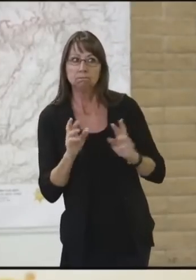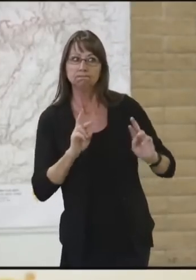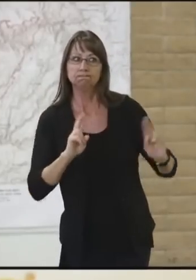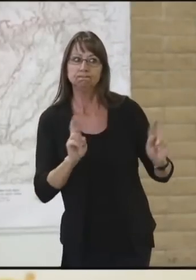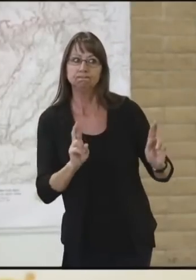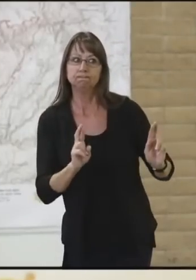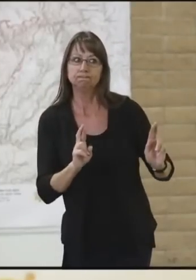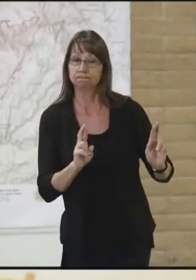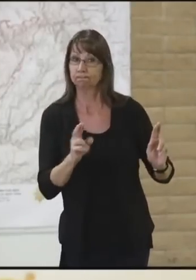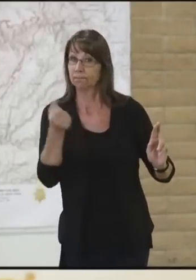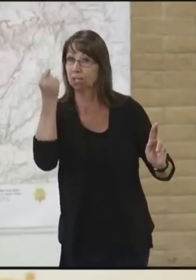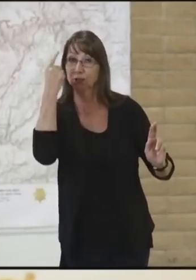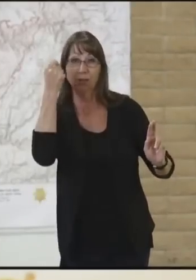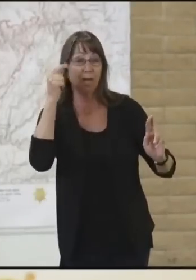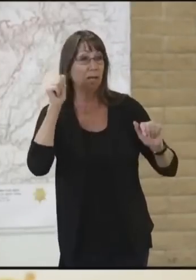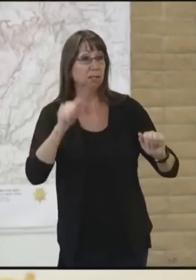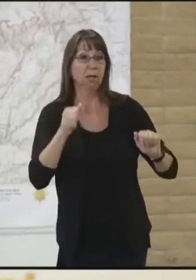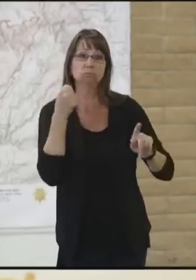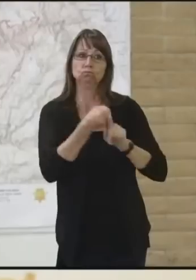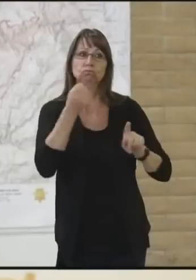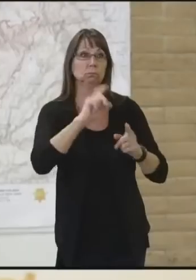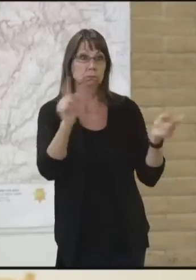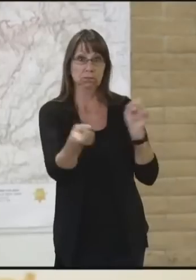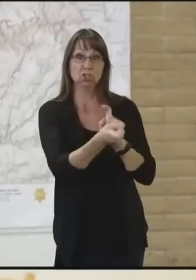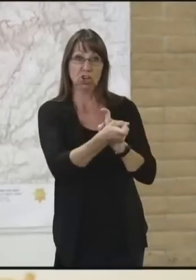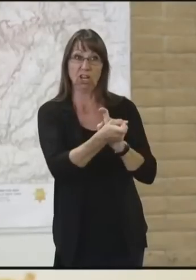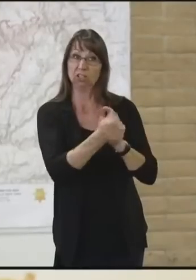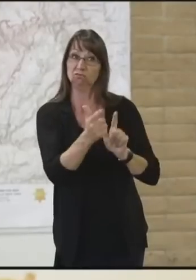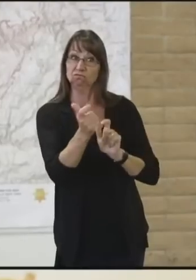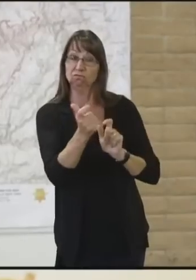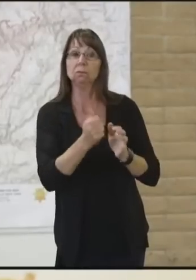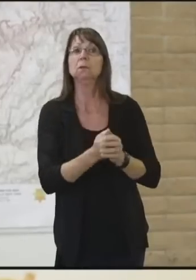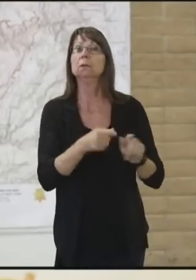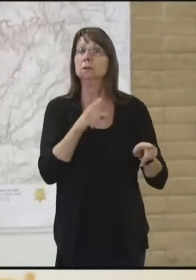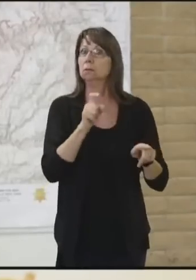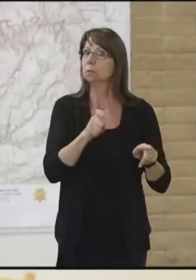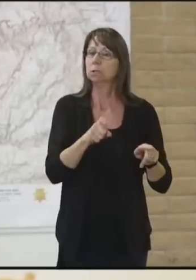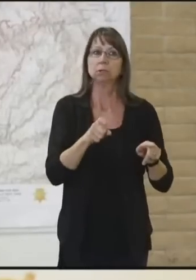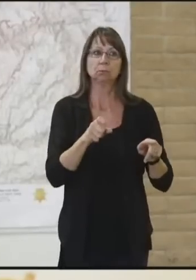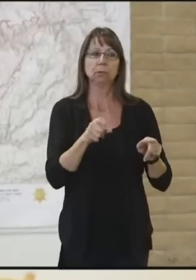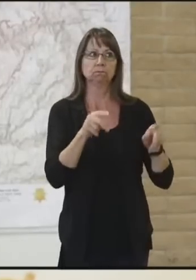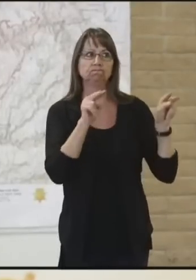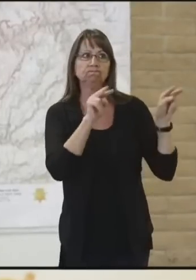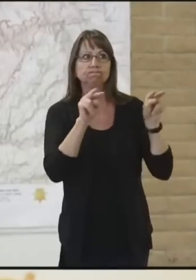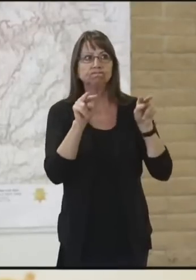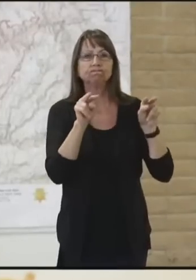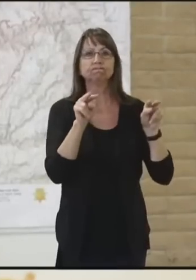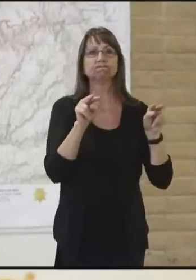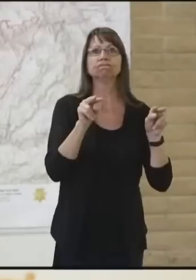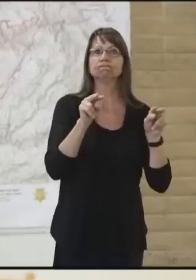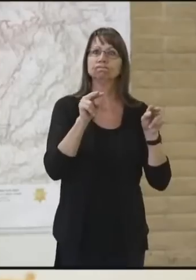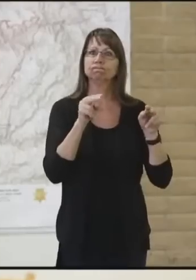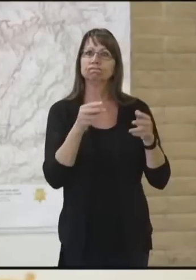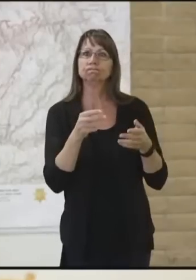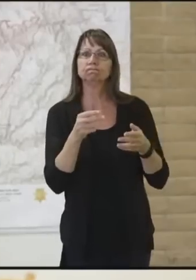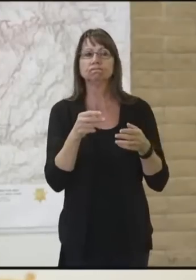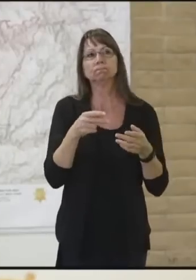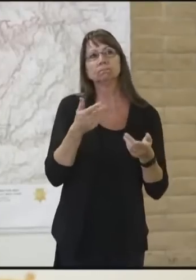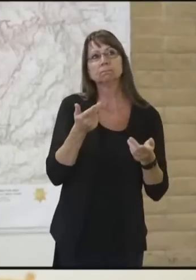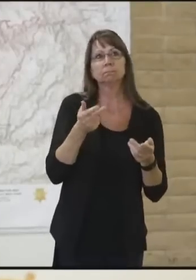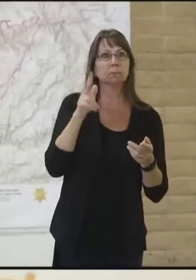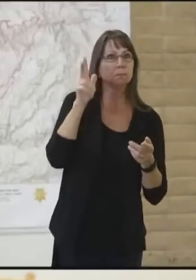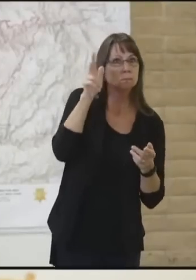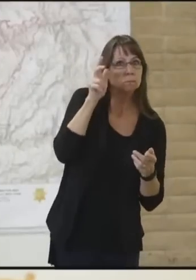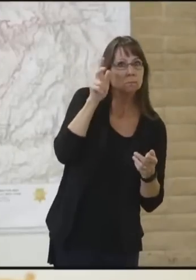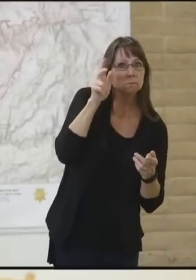that circumstances can change very rapidly, and they need to stay up to date with news, with our orders, and make sure they